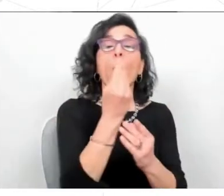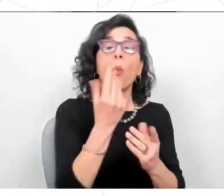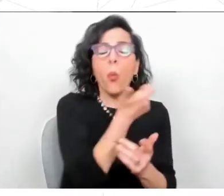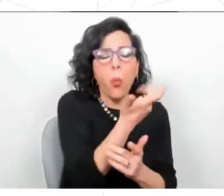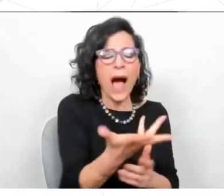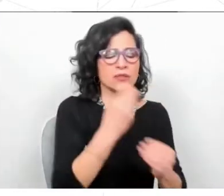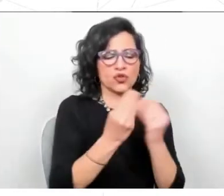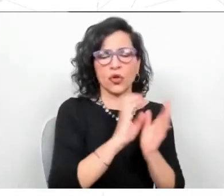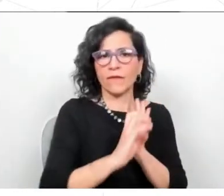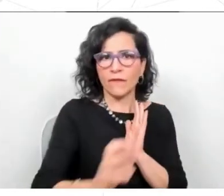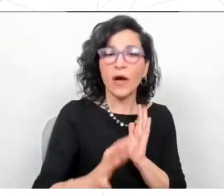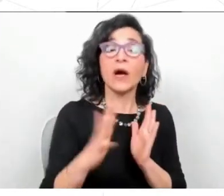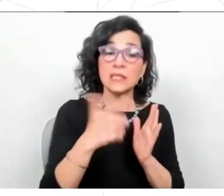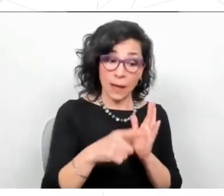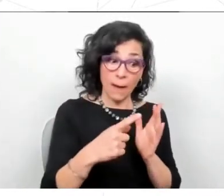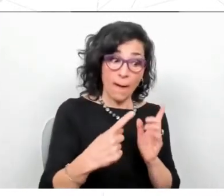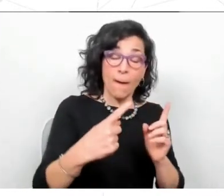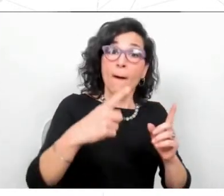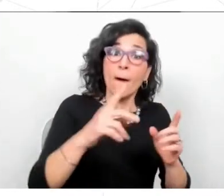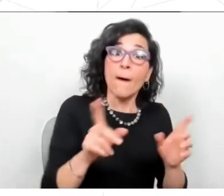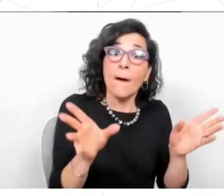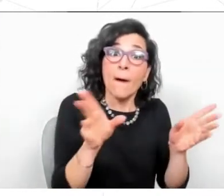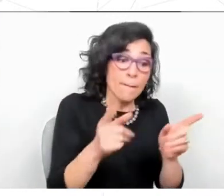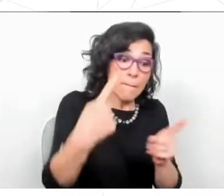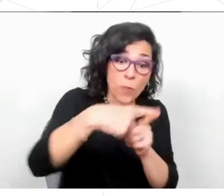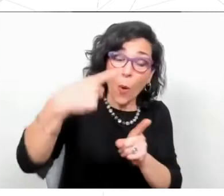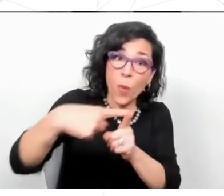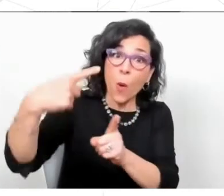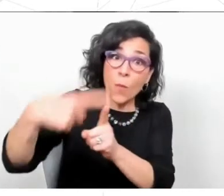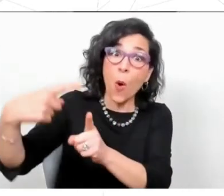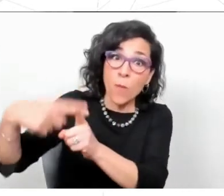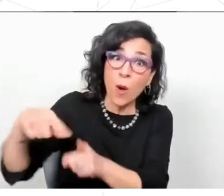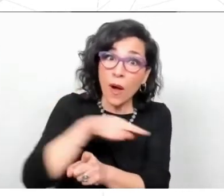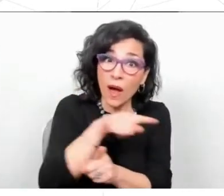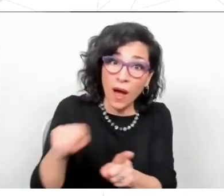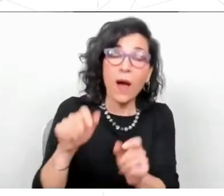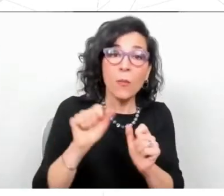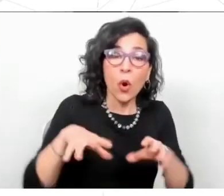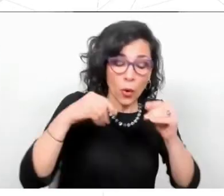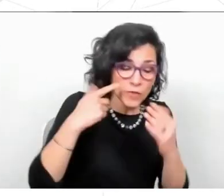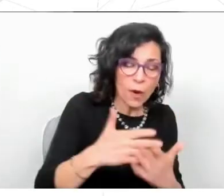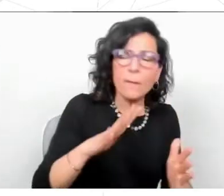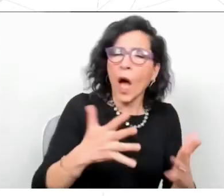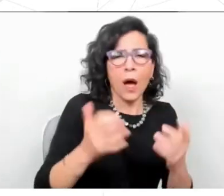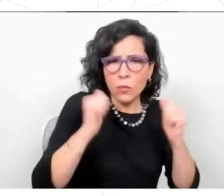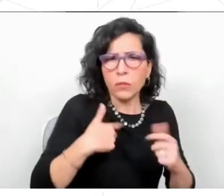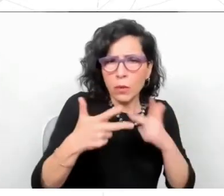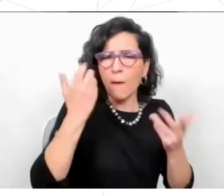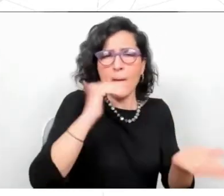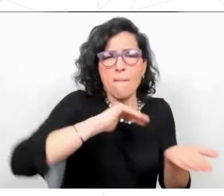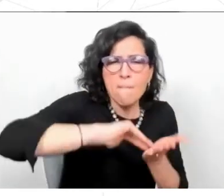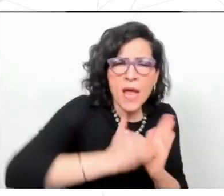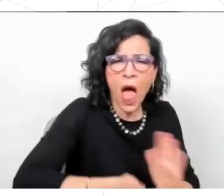together, you might start to get close. But we're talking, I would think, roughly billions, if